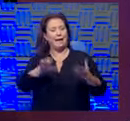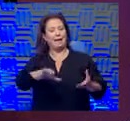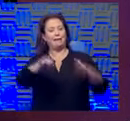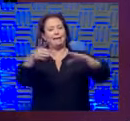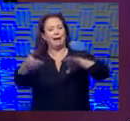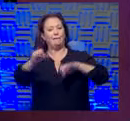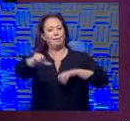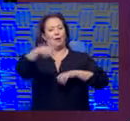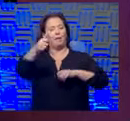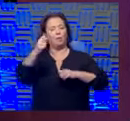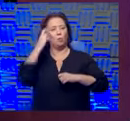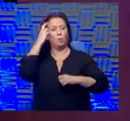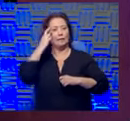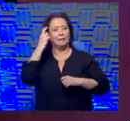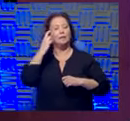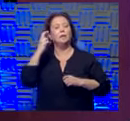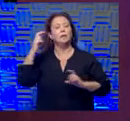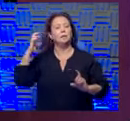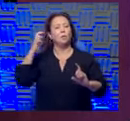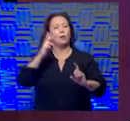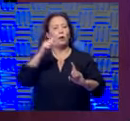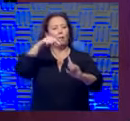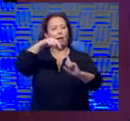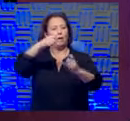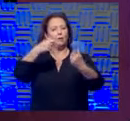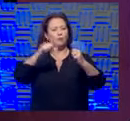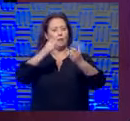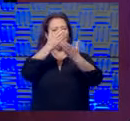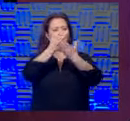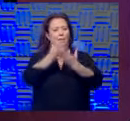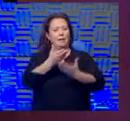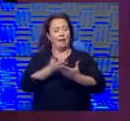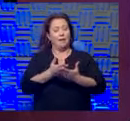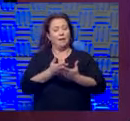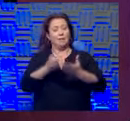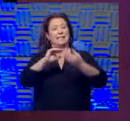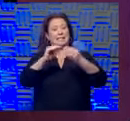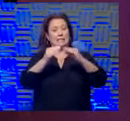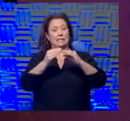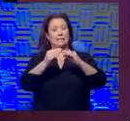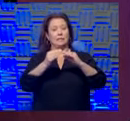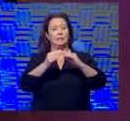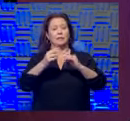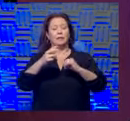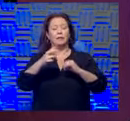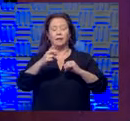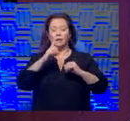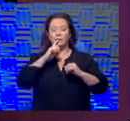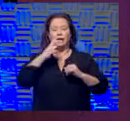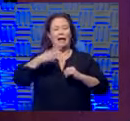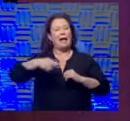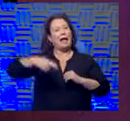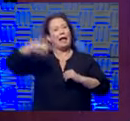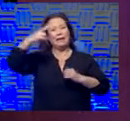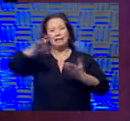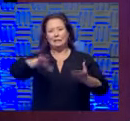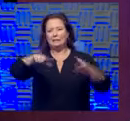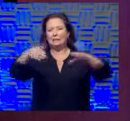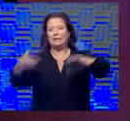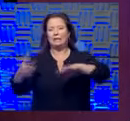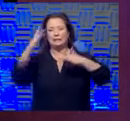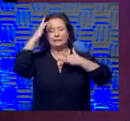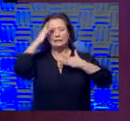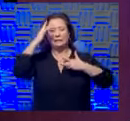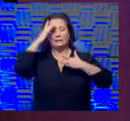something else? So we do go back and try to back validate to make sure that the statistics, it's a highly lethal disease. I mean, it's going to be